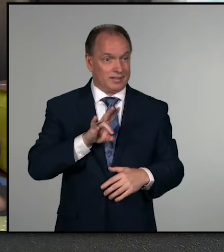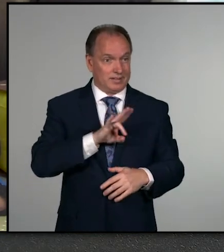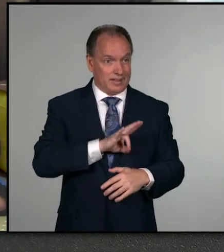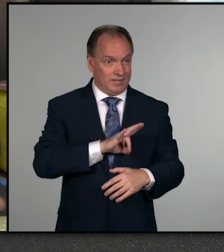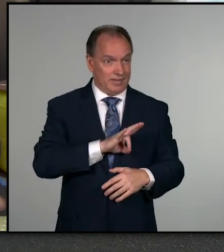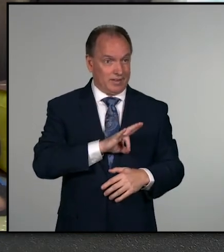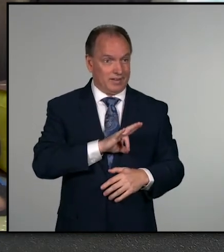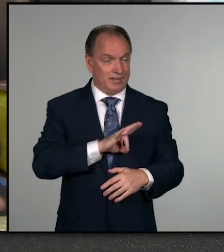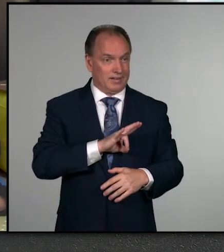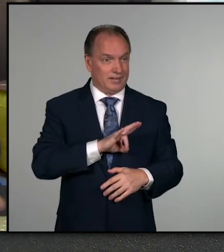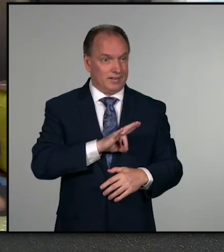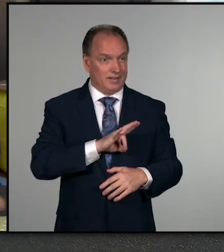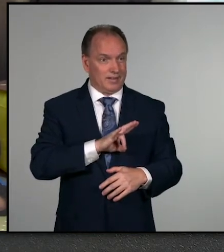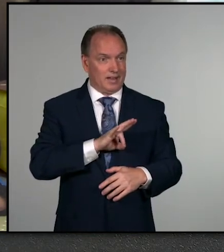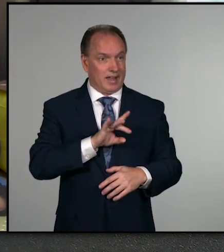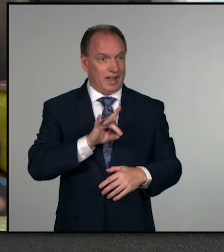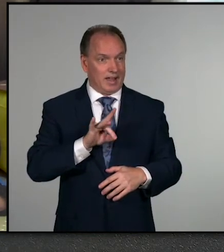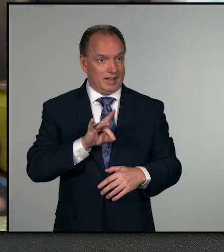7,